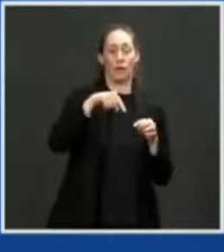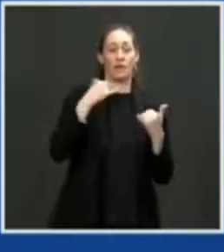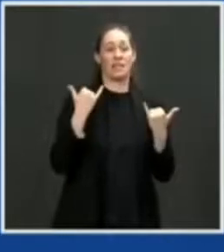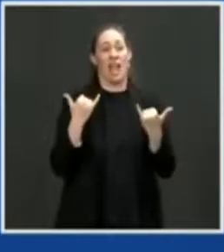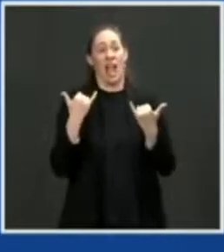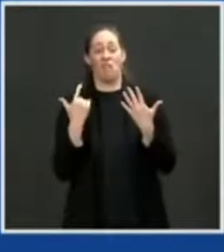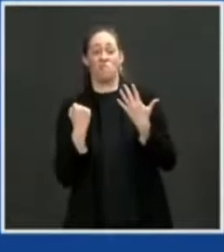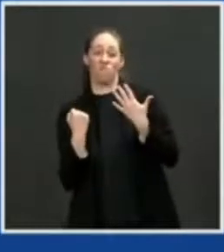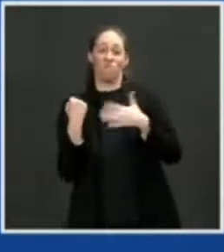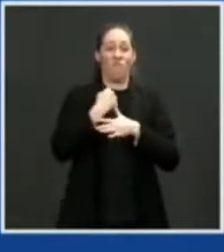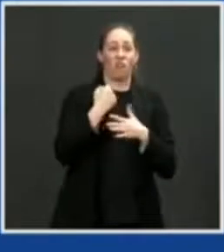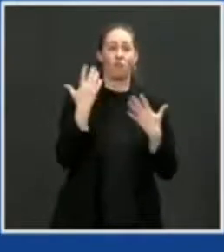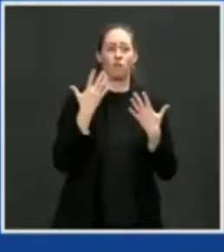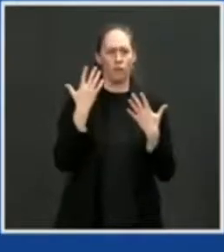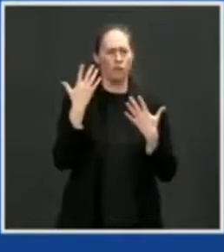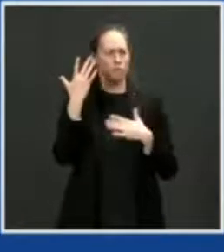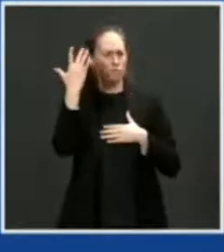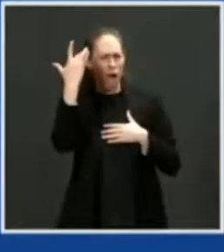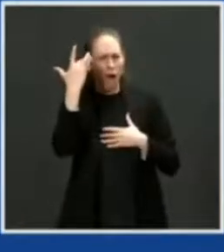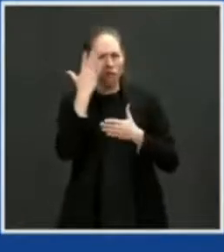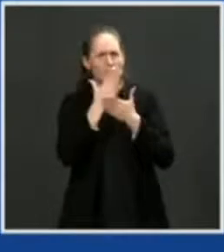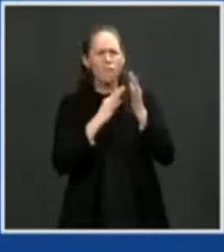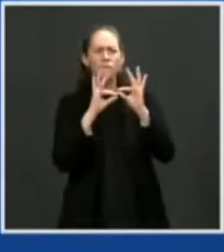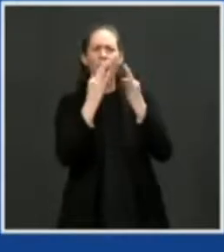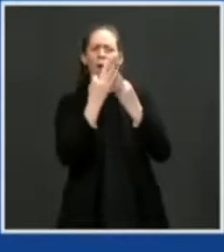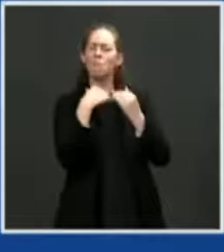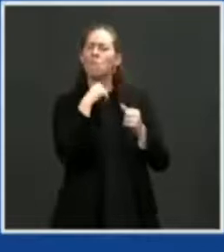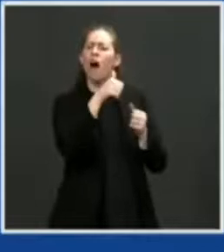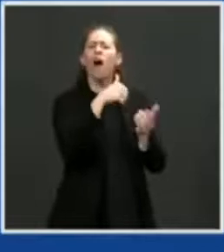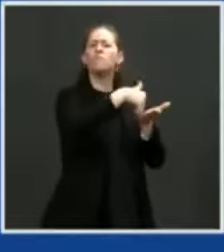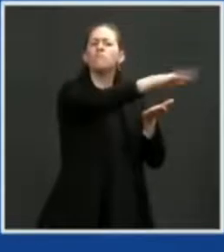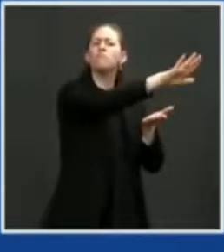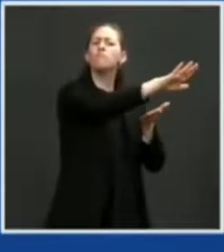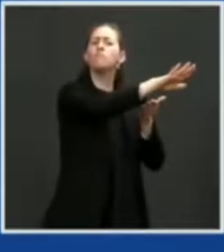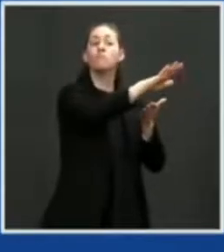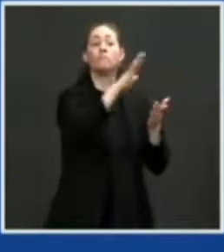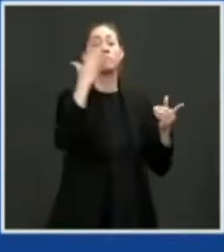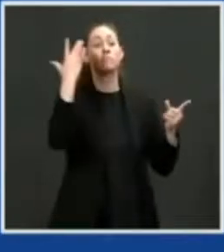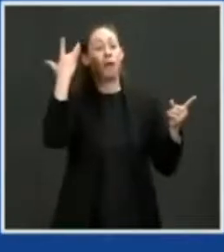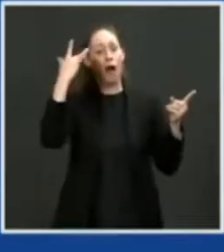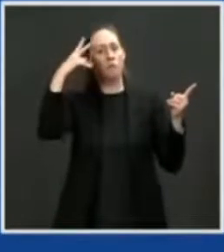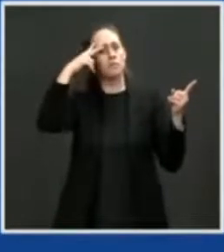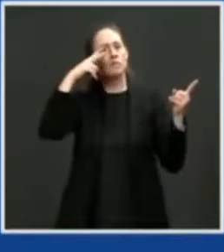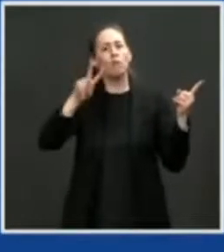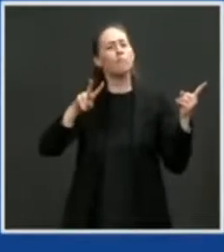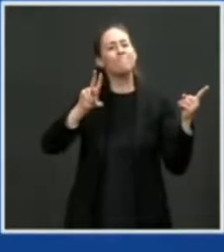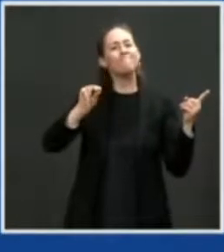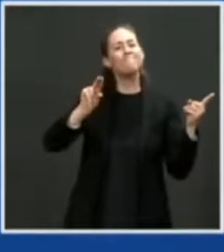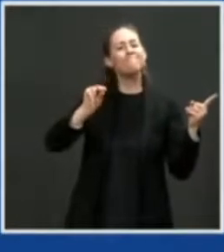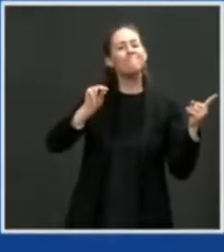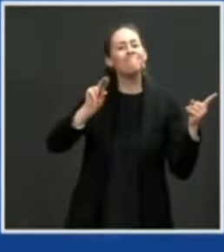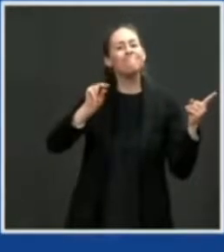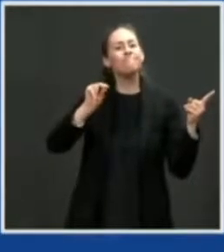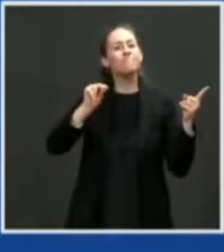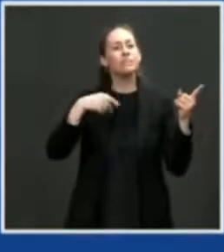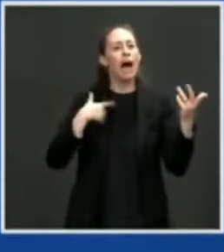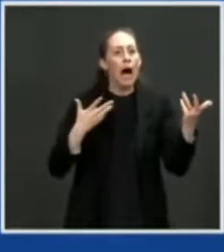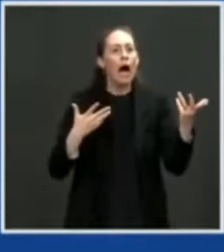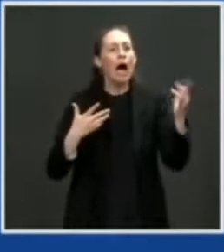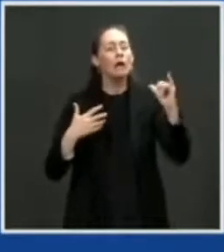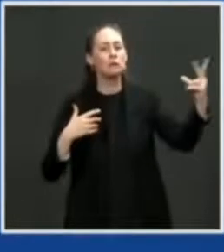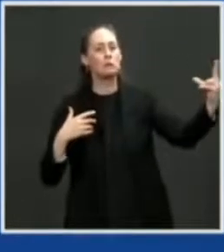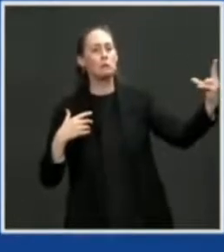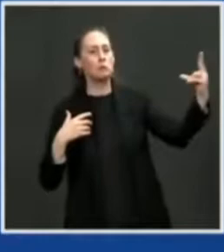back? Because Mexico is refusing to take them back. Yeah, it's Mexico's problem. They're saying they won't take them back. Not all of